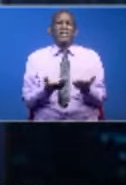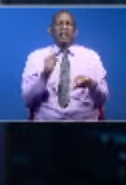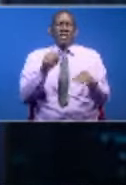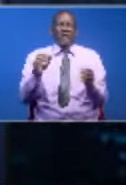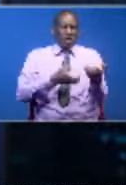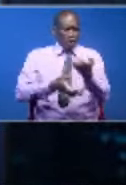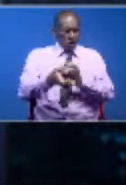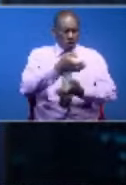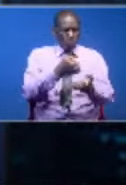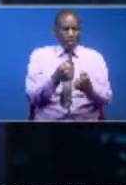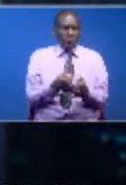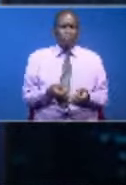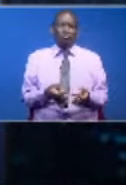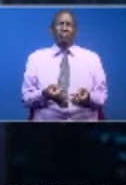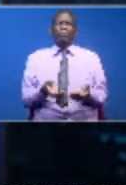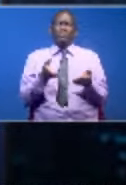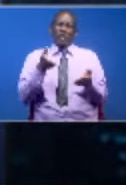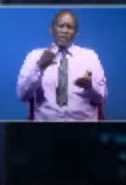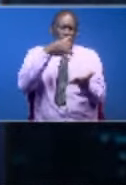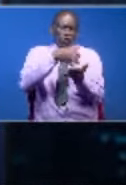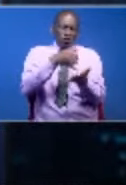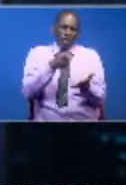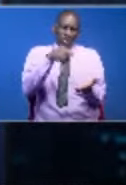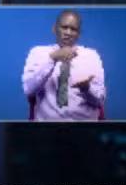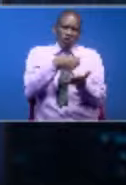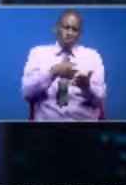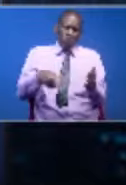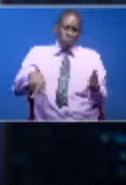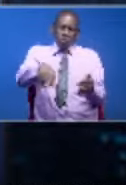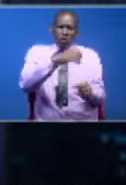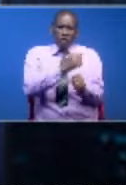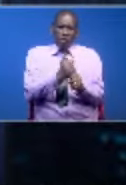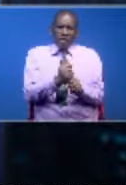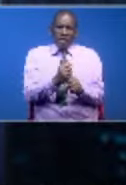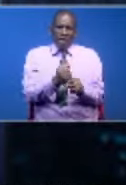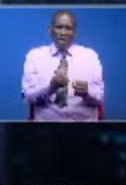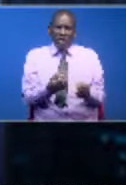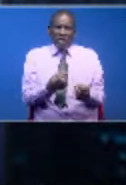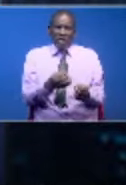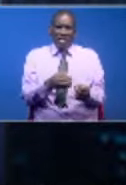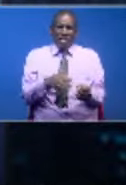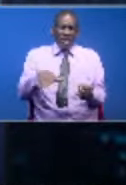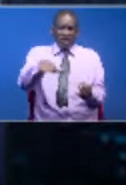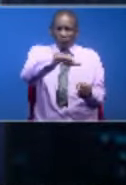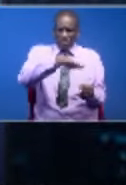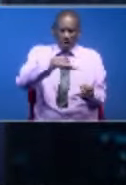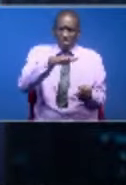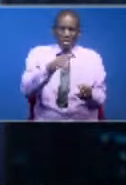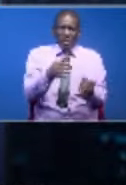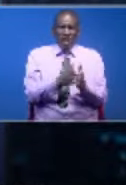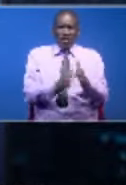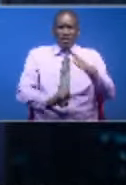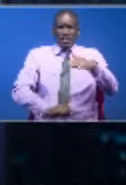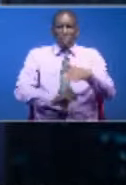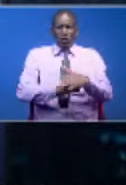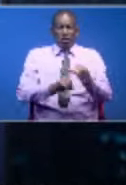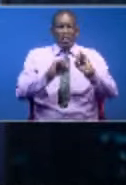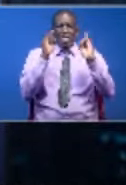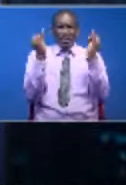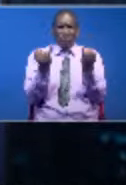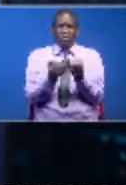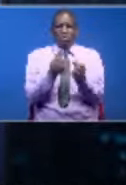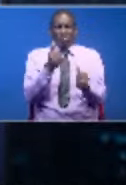economy. And this includes, we're working on the enabling regulatory environment, supporting the institutions that are